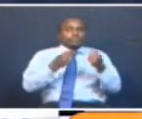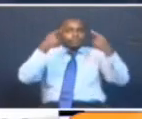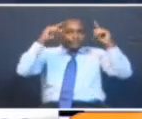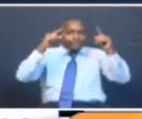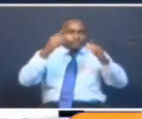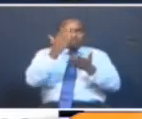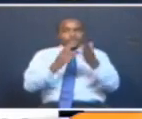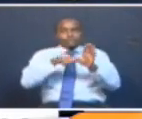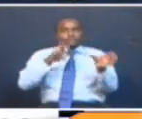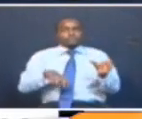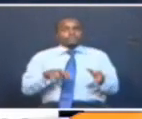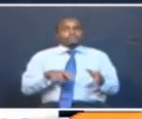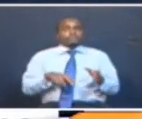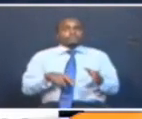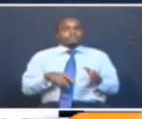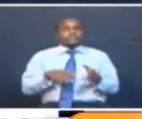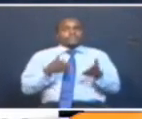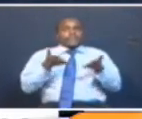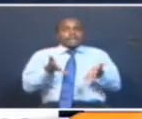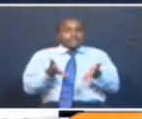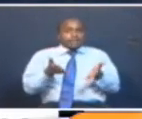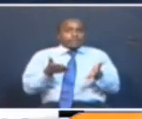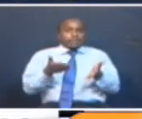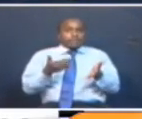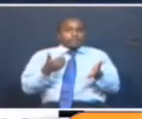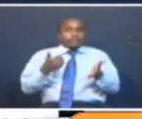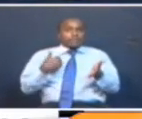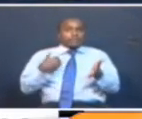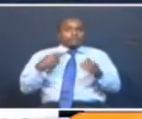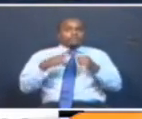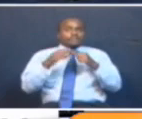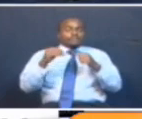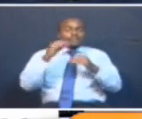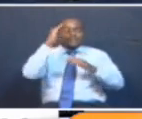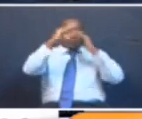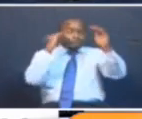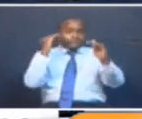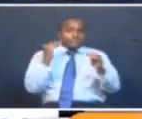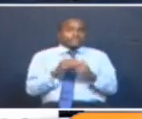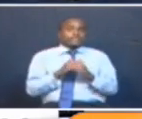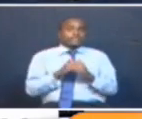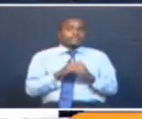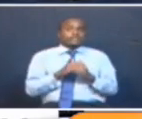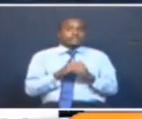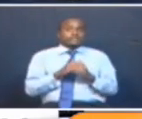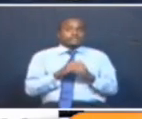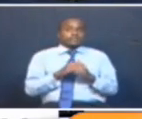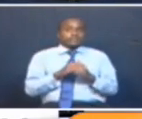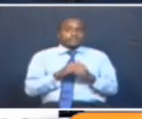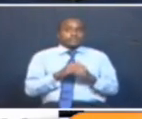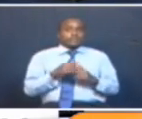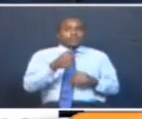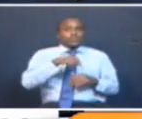and university graduates. And now we got 70 universities. Yeah. So we have all